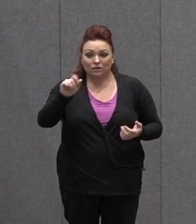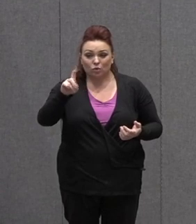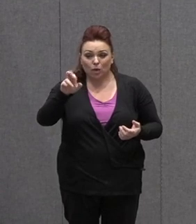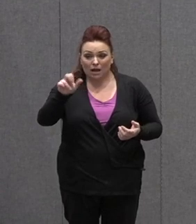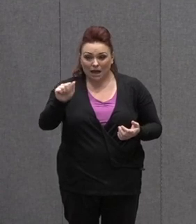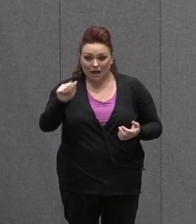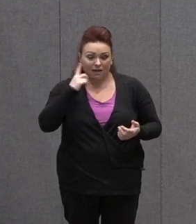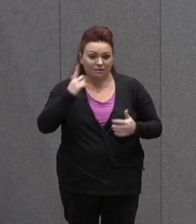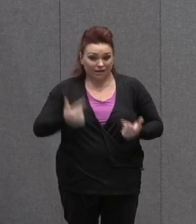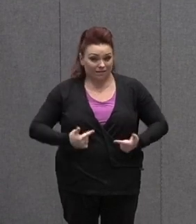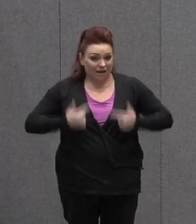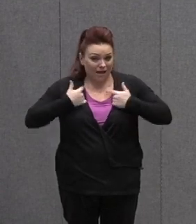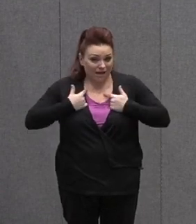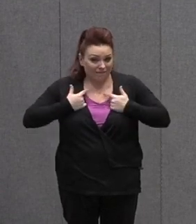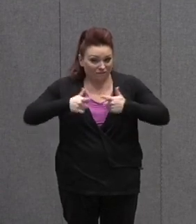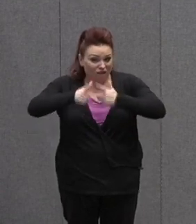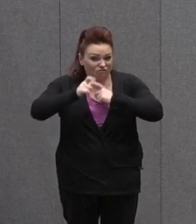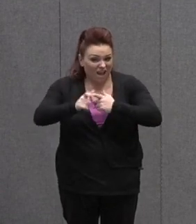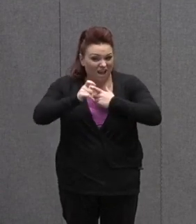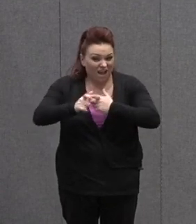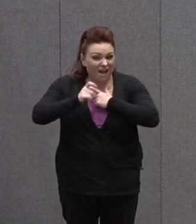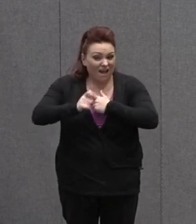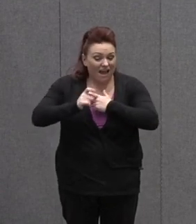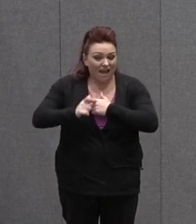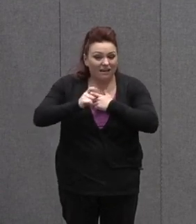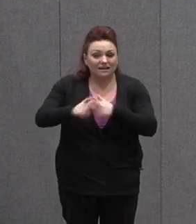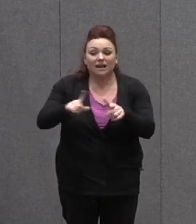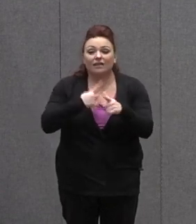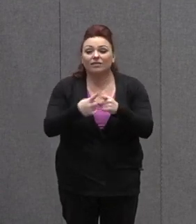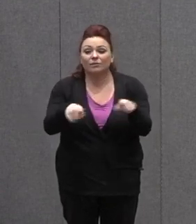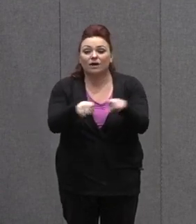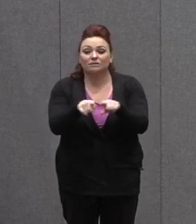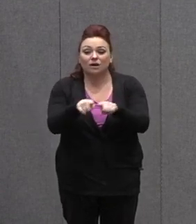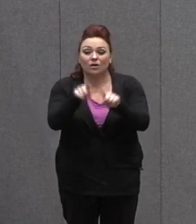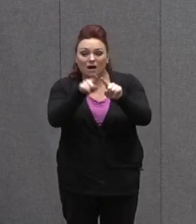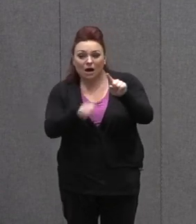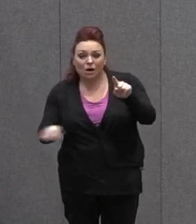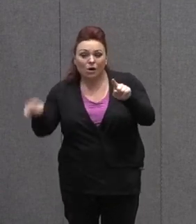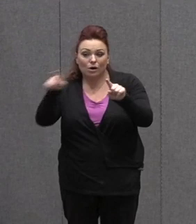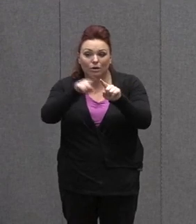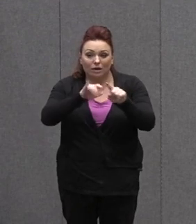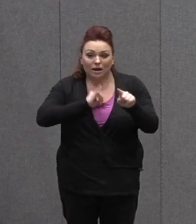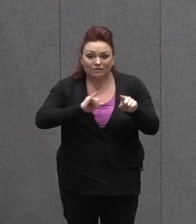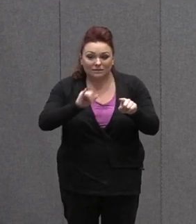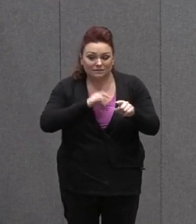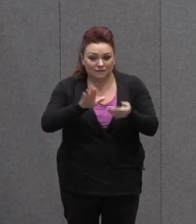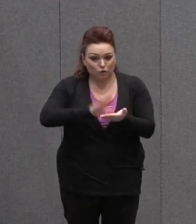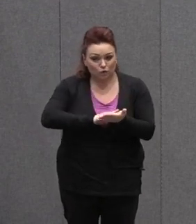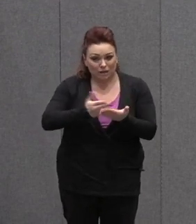life, running along. And then we also had Round as a Tortilla.